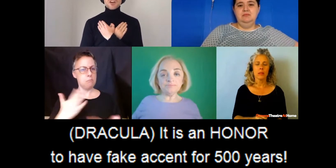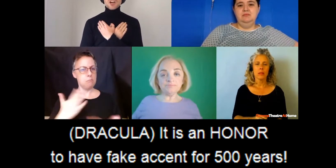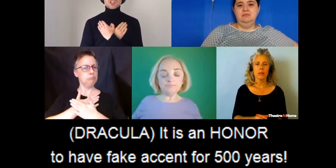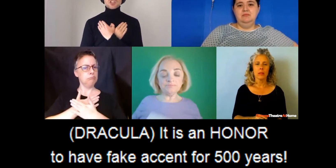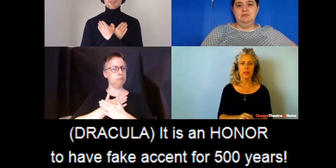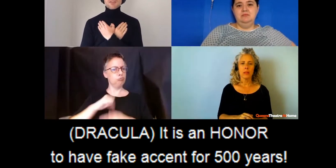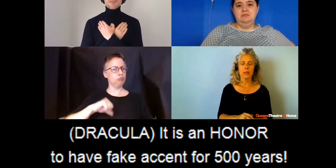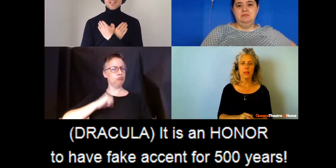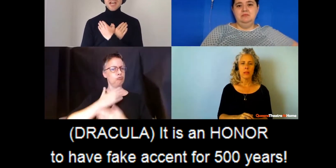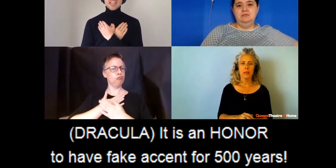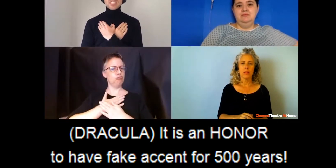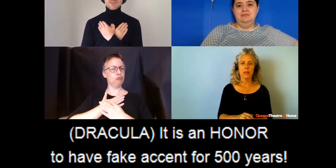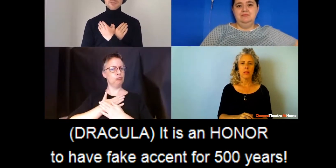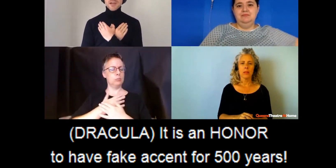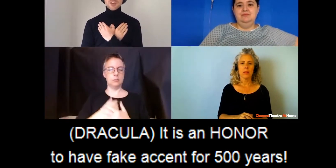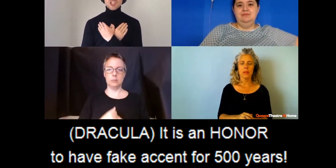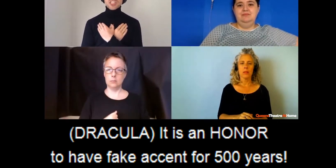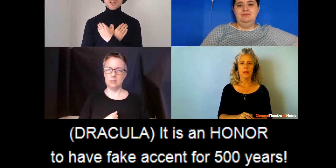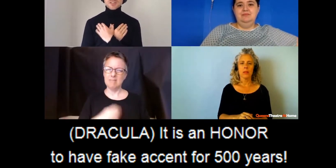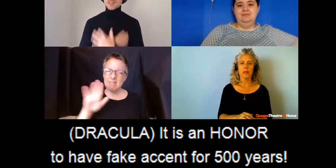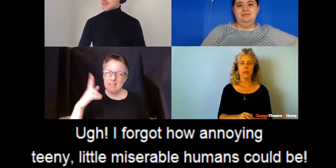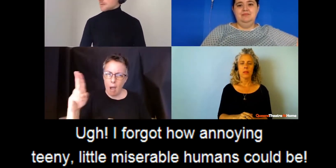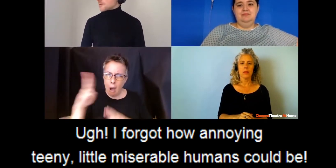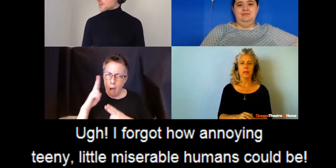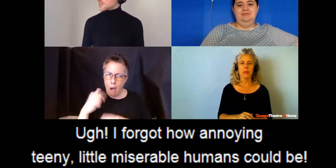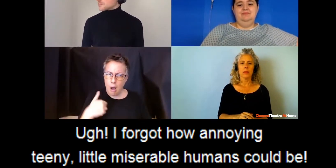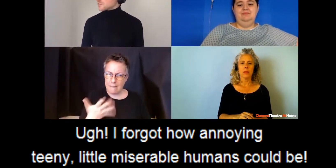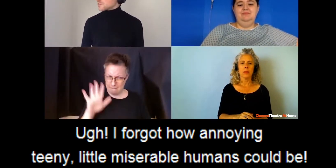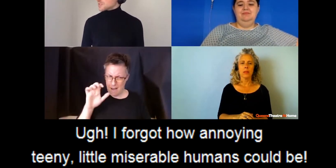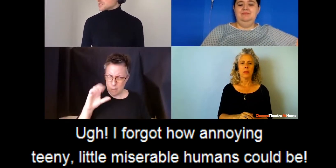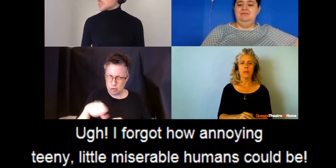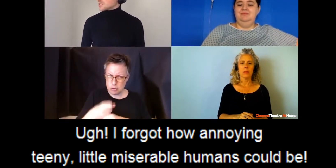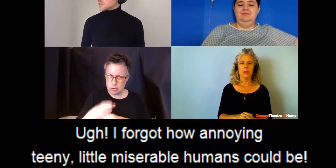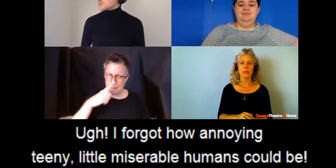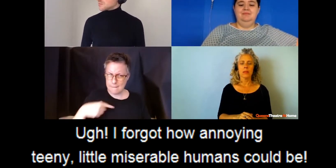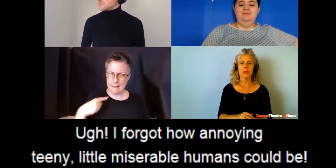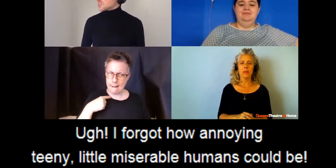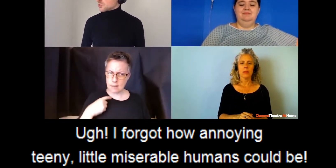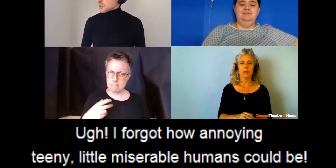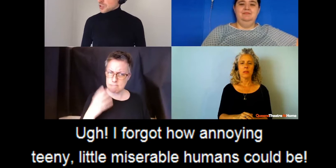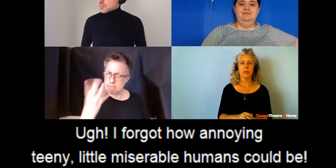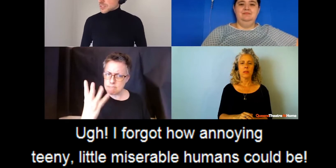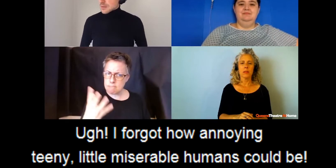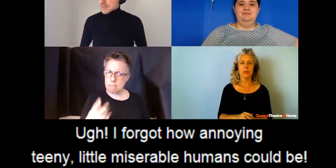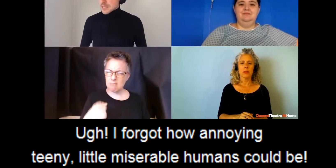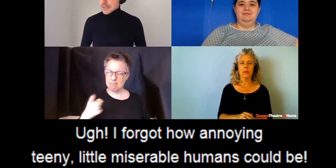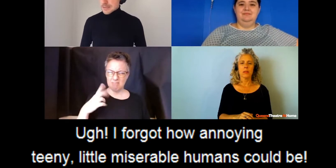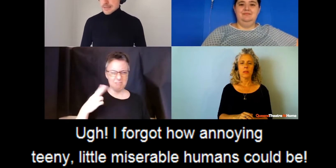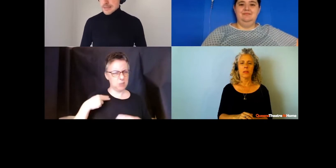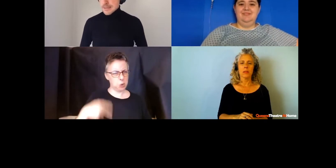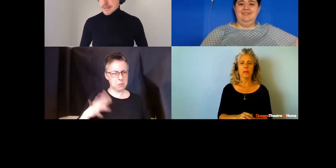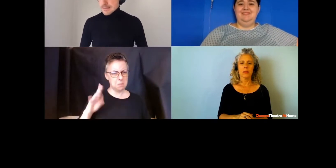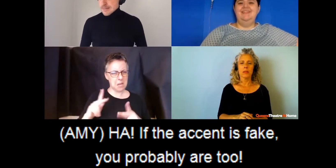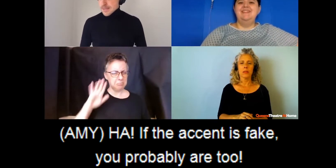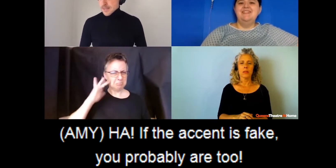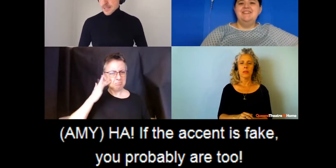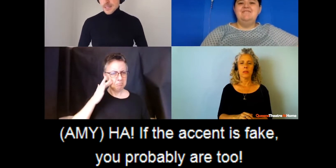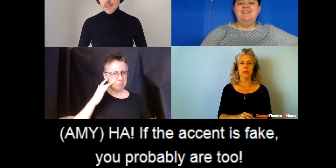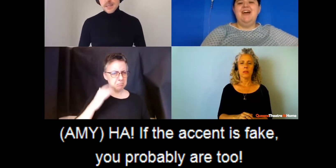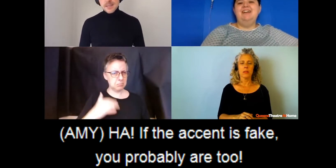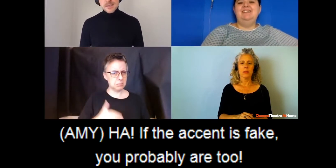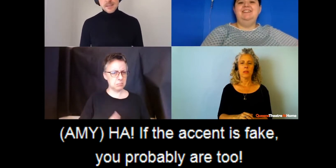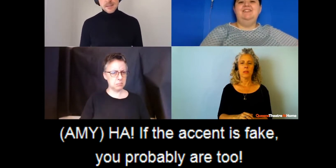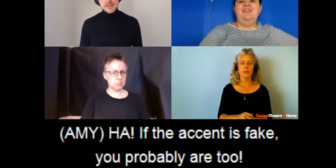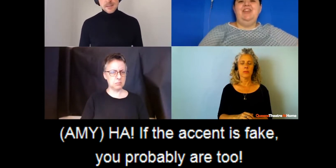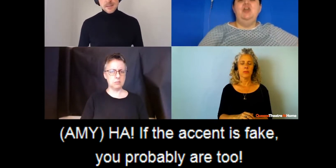It is an honor to have a fake accent for 500 years. Oh, I forgot how annoying teeny little miserable humans can be. If